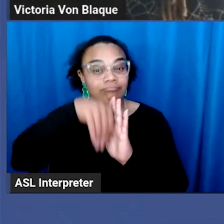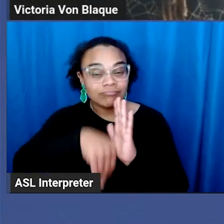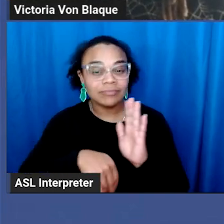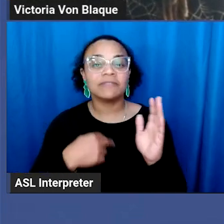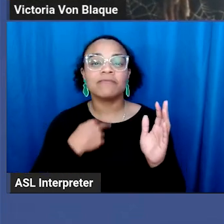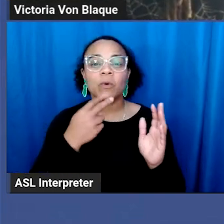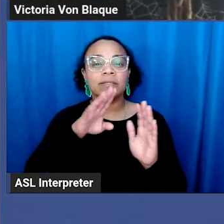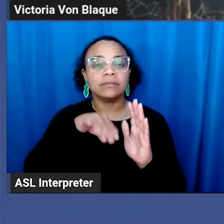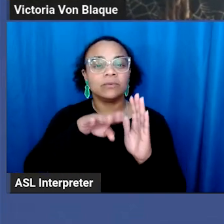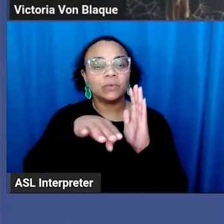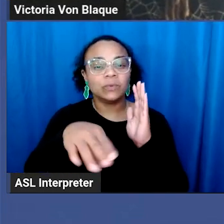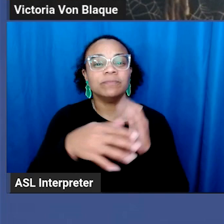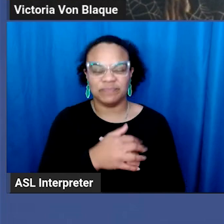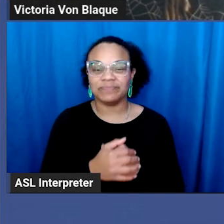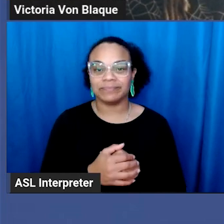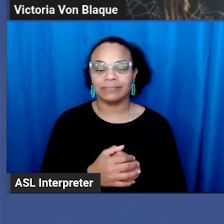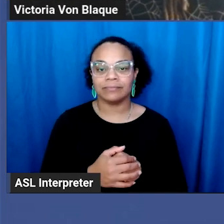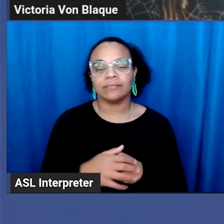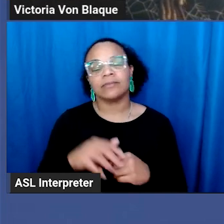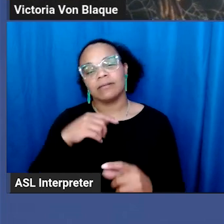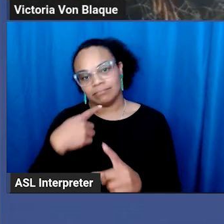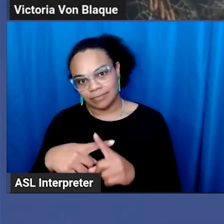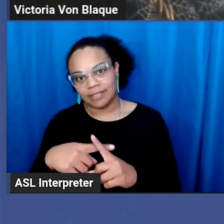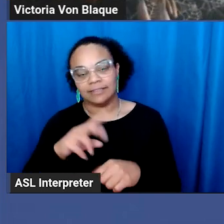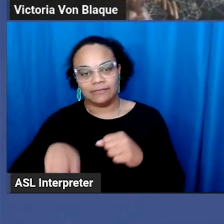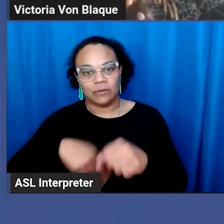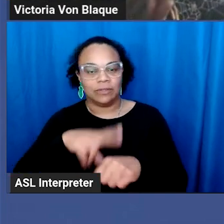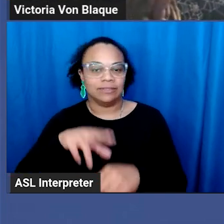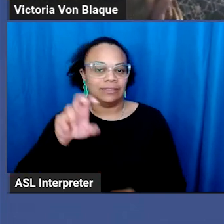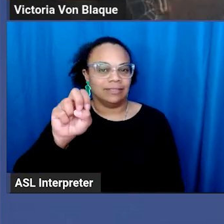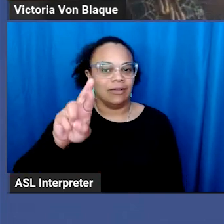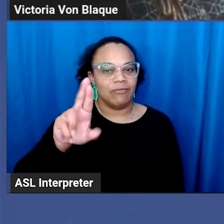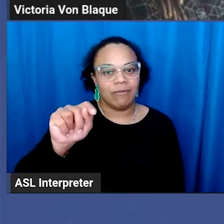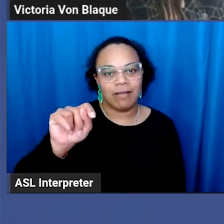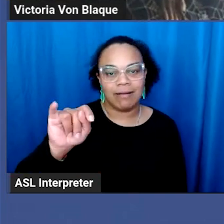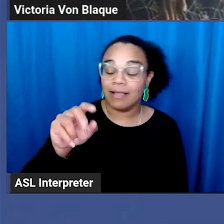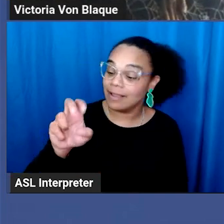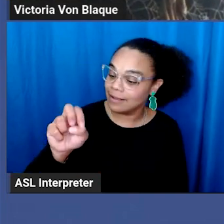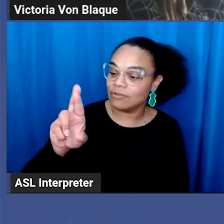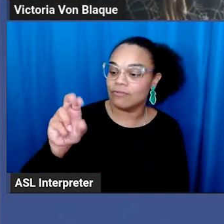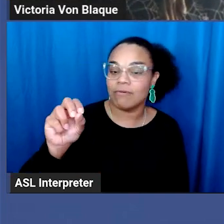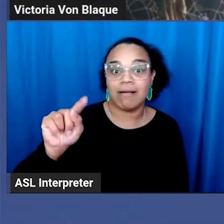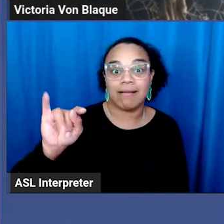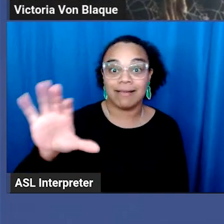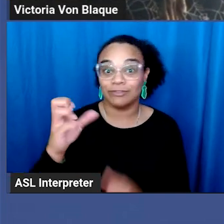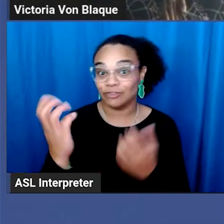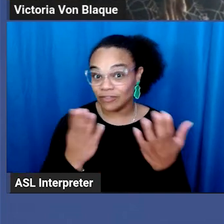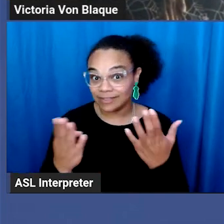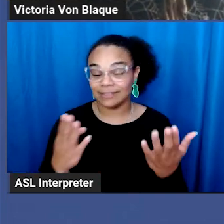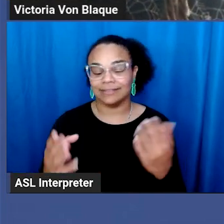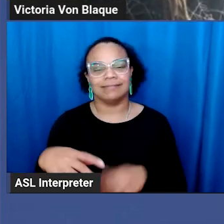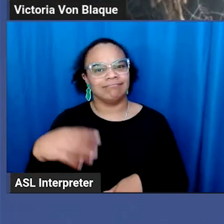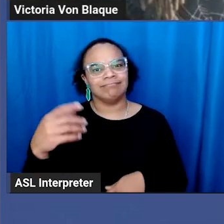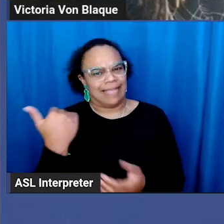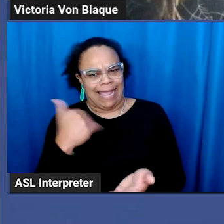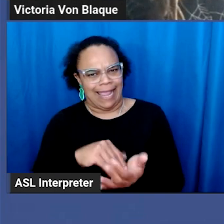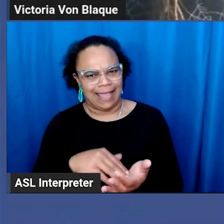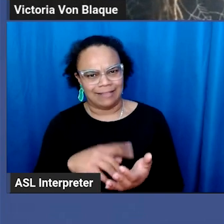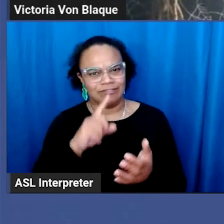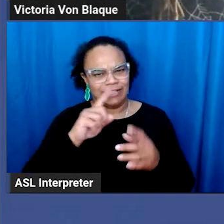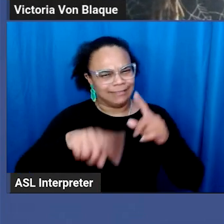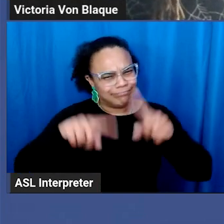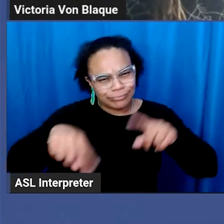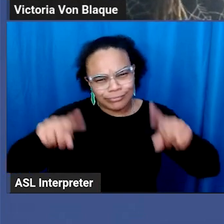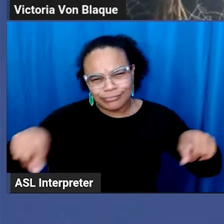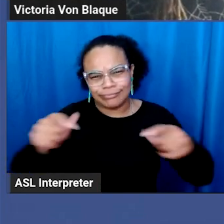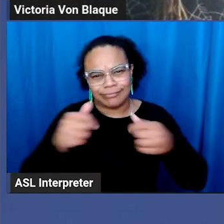like that. And of course, erotic services. Again, a very large gambit of services that